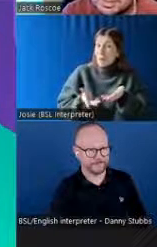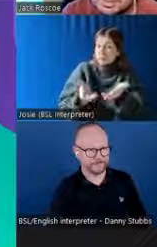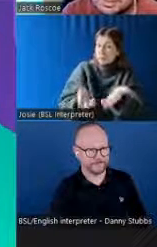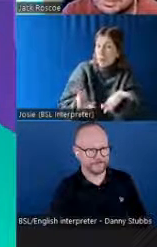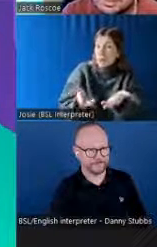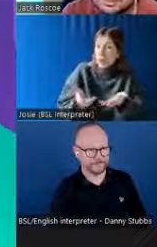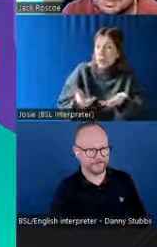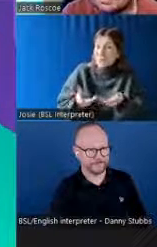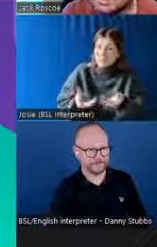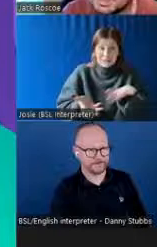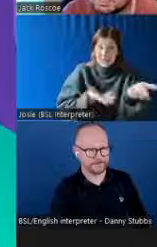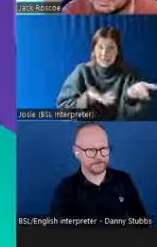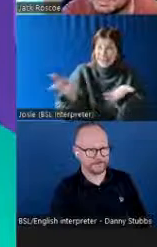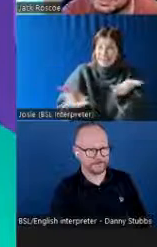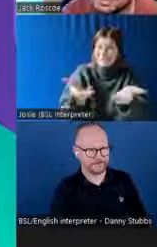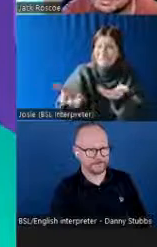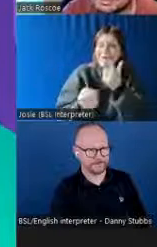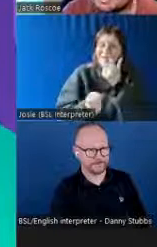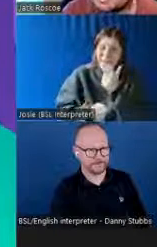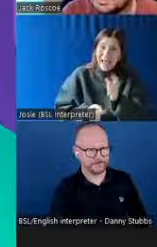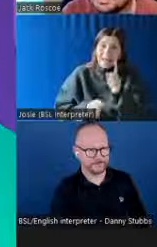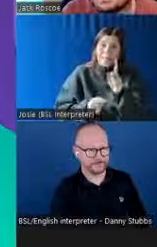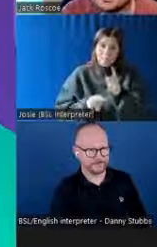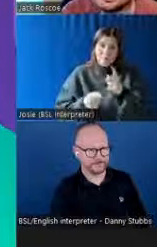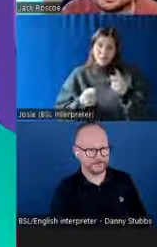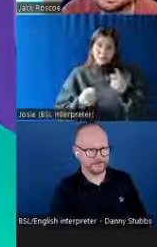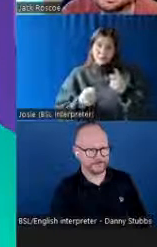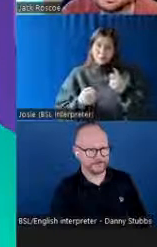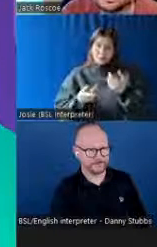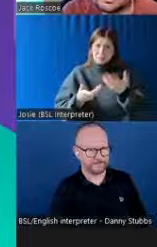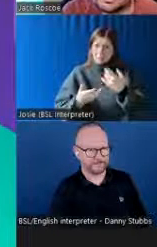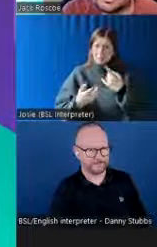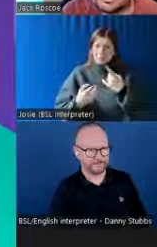purposes. Have the same privacy notice that I talked about before.